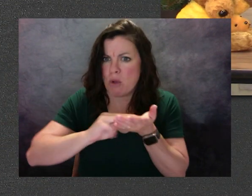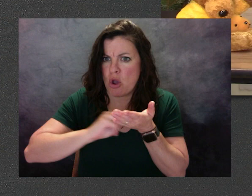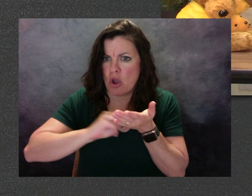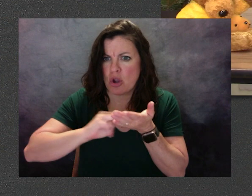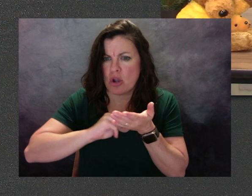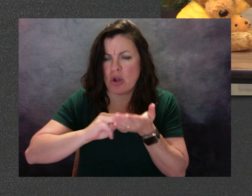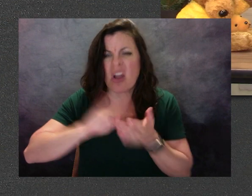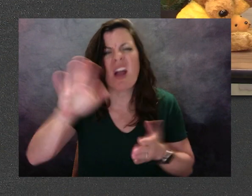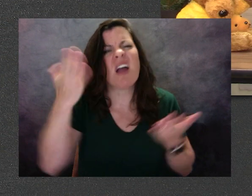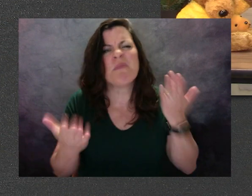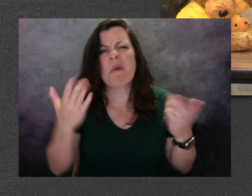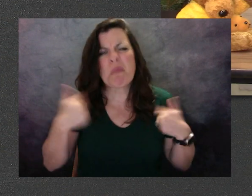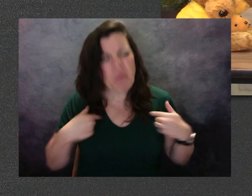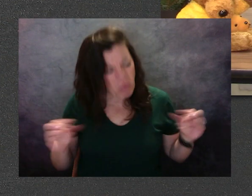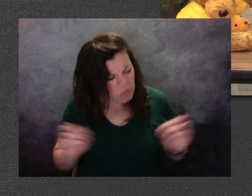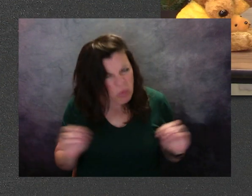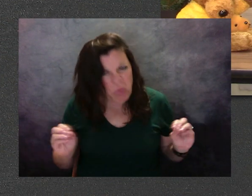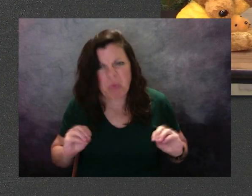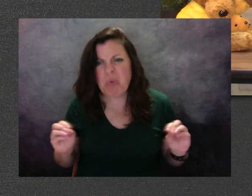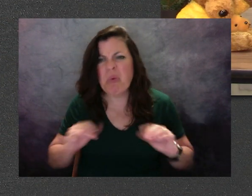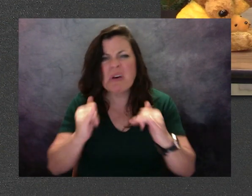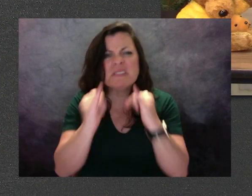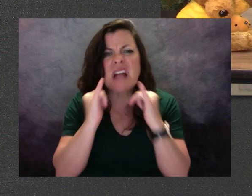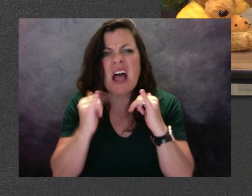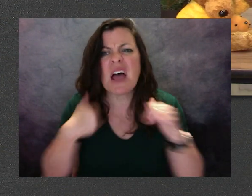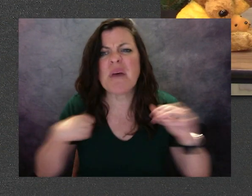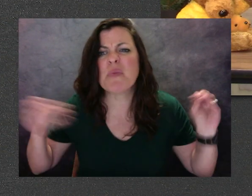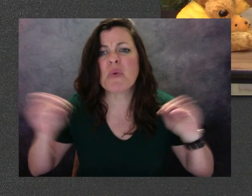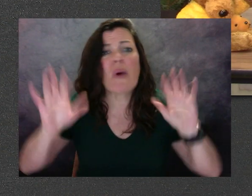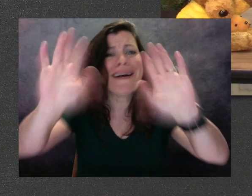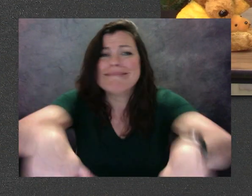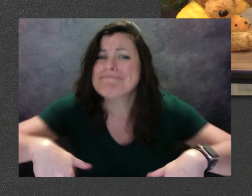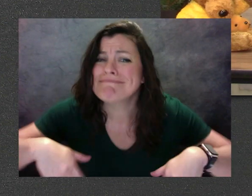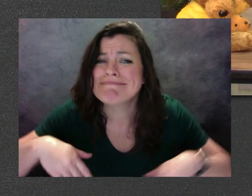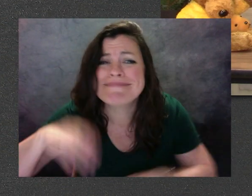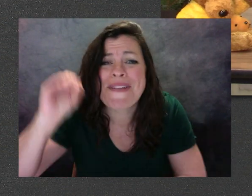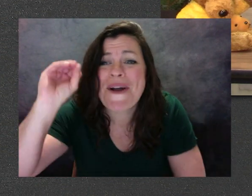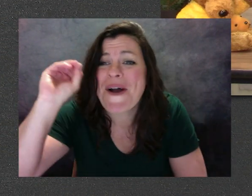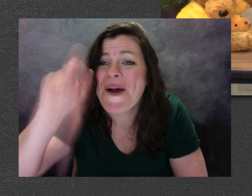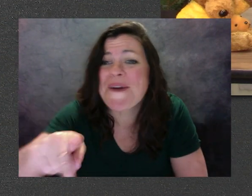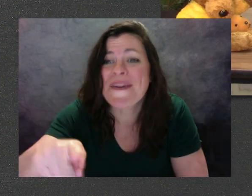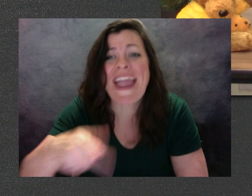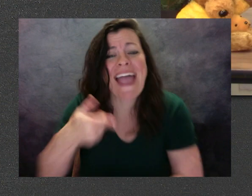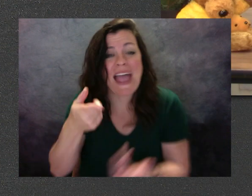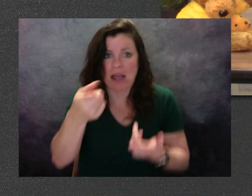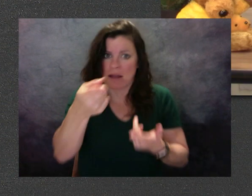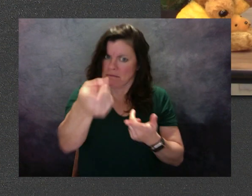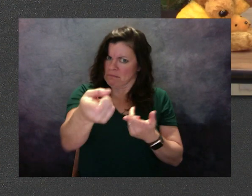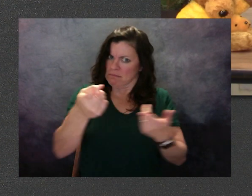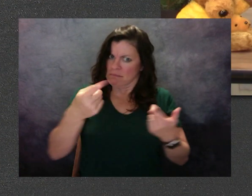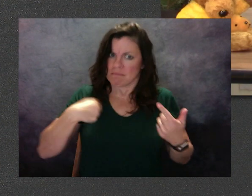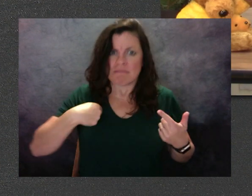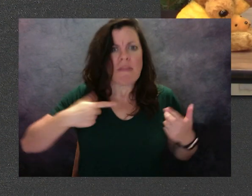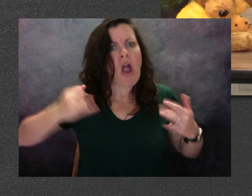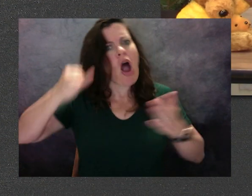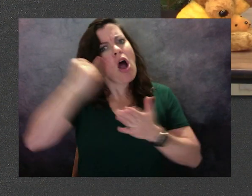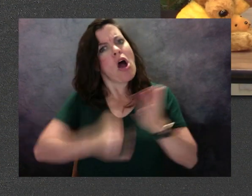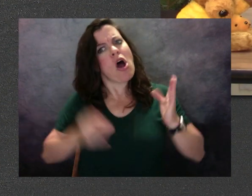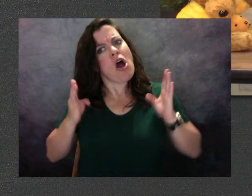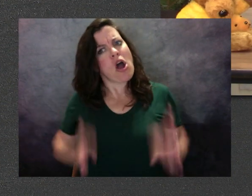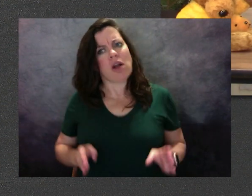okay because we are artists and all artists are unique and special. Just like you, you are unique and